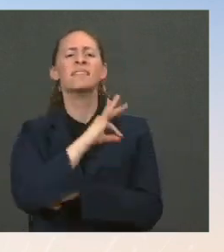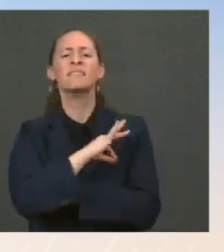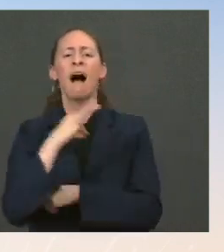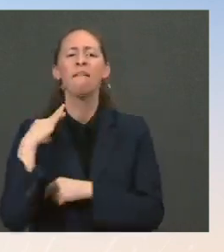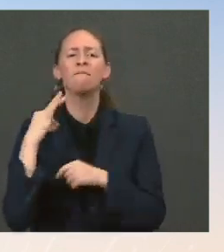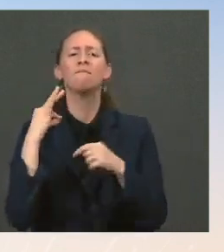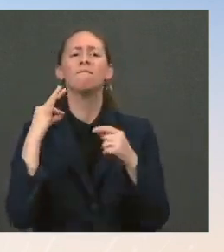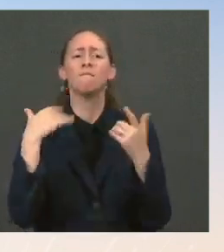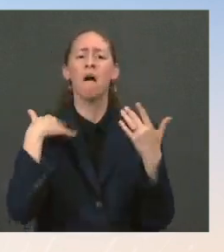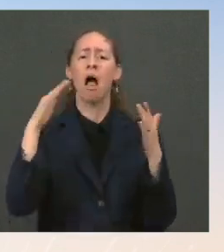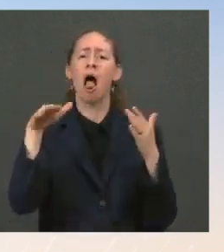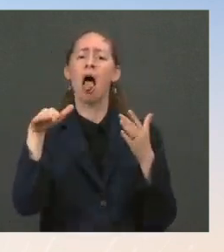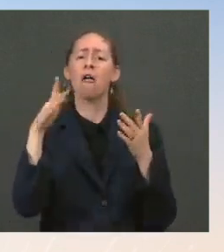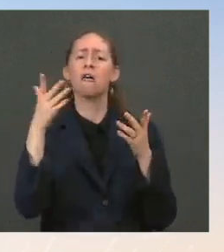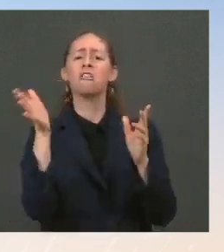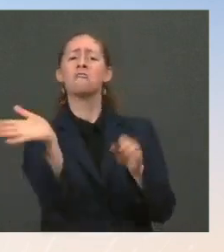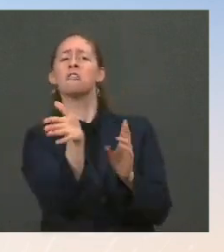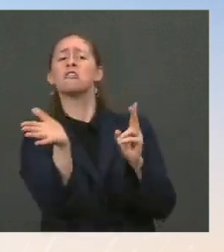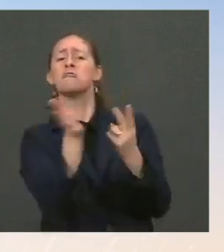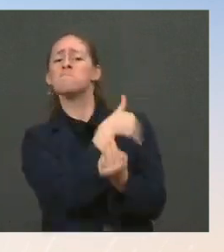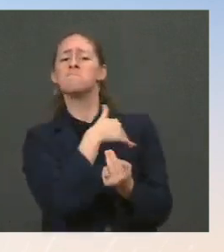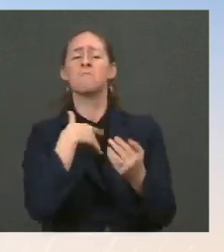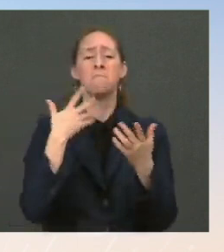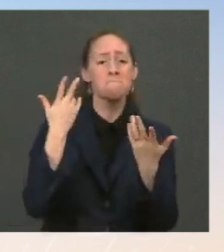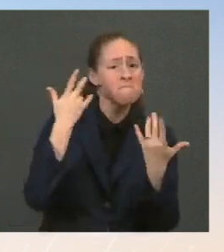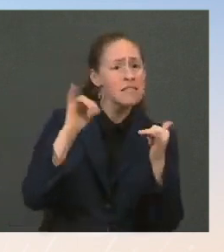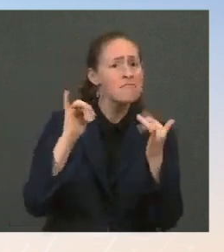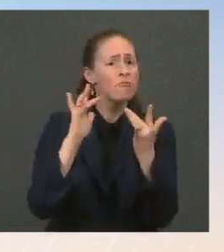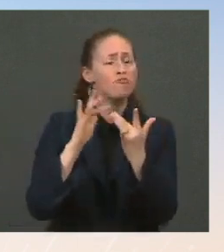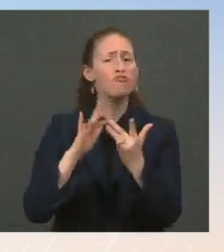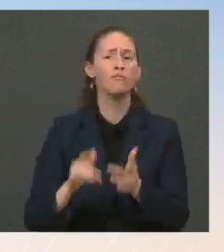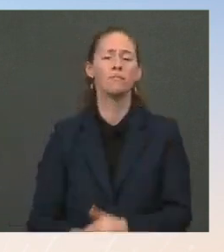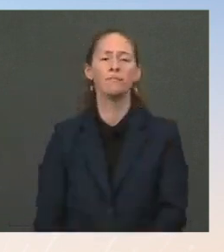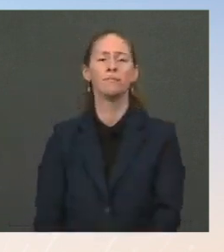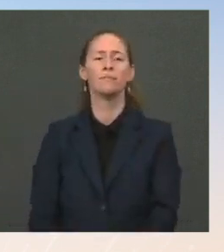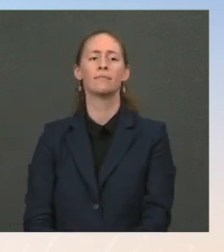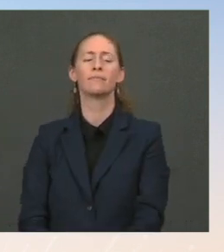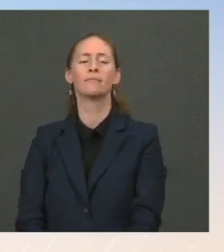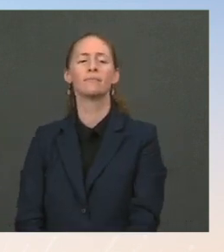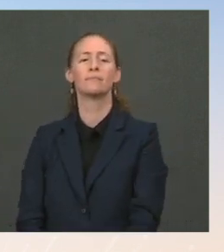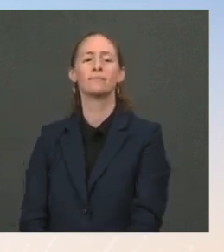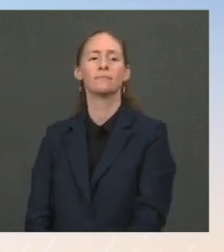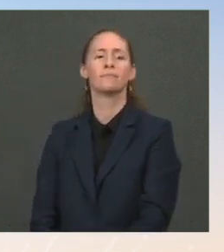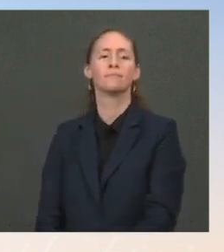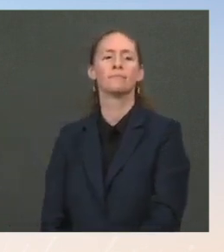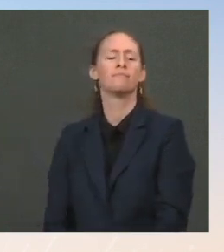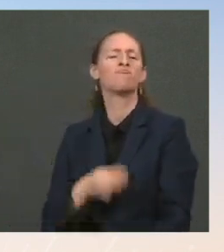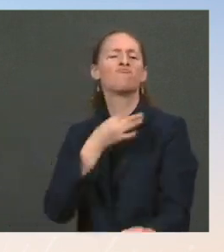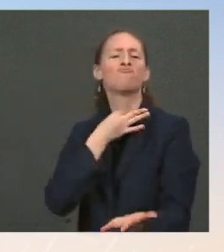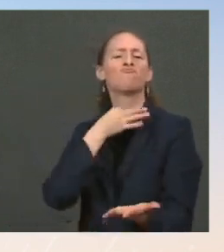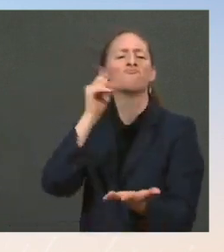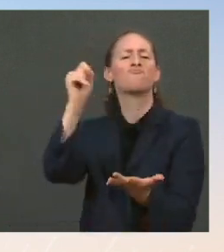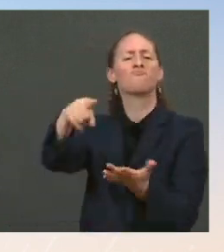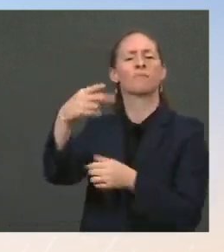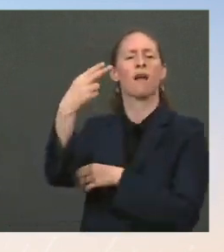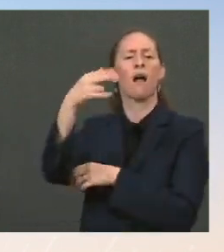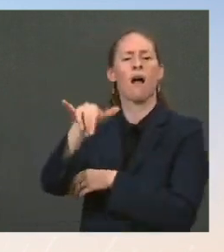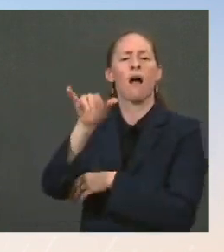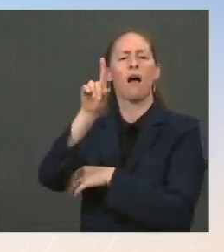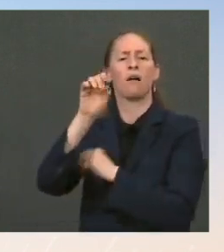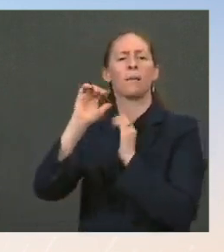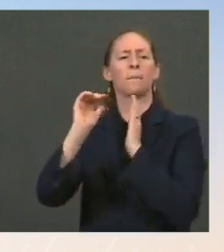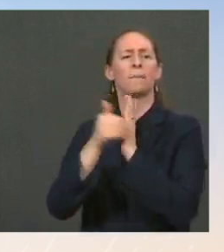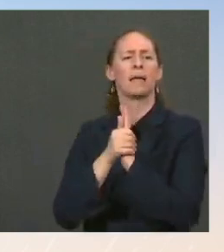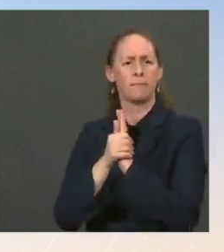to ask a follow-up question on an earlier question about the Hyde Amendment. The president has not been shy about his opposition in recent years to the Hyde Amendment.